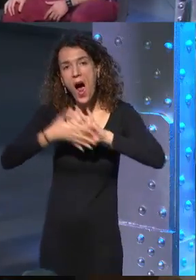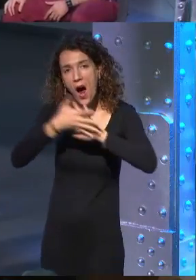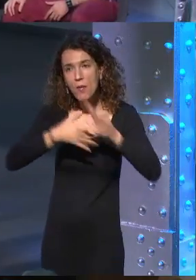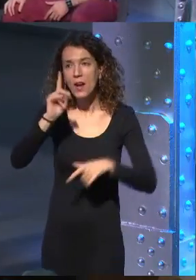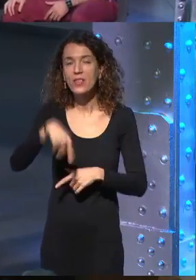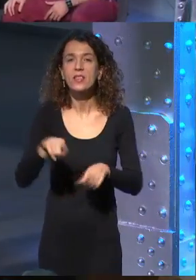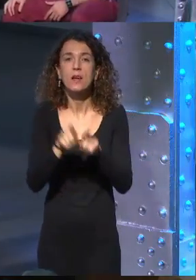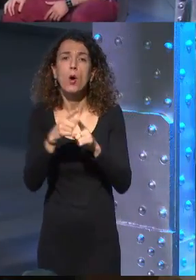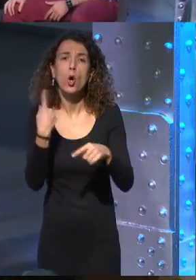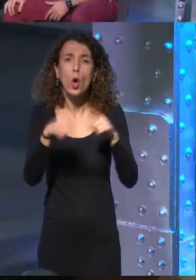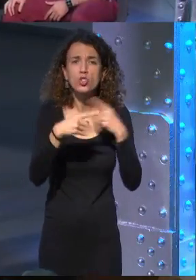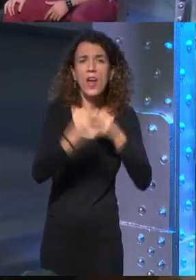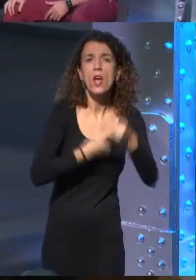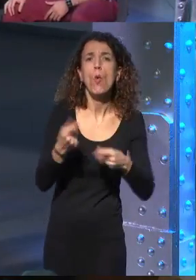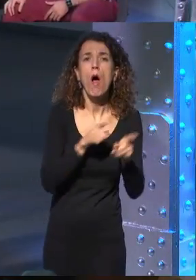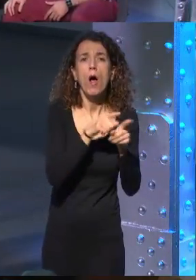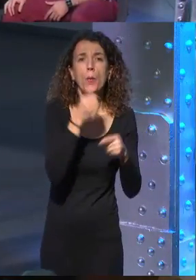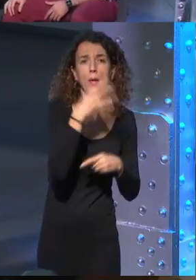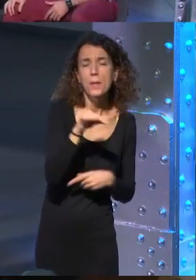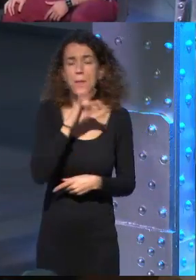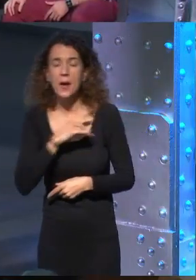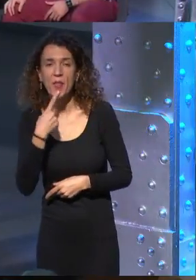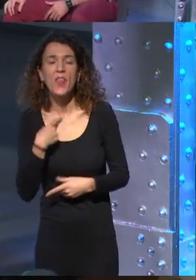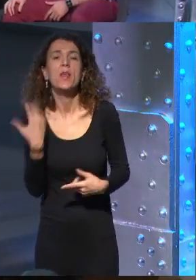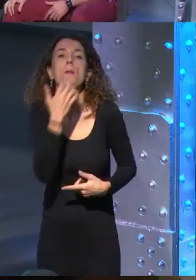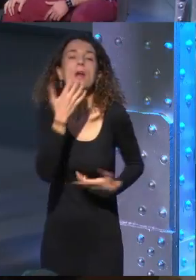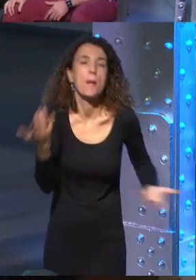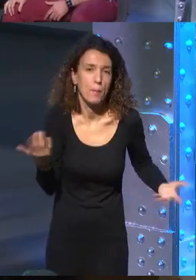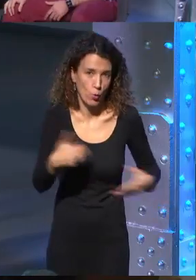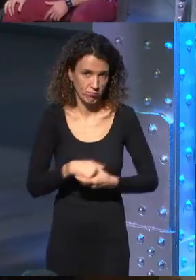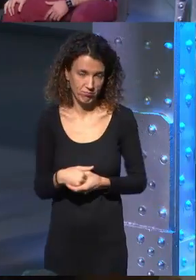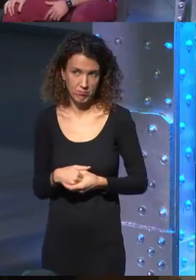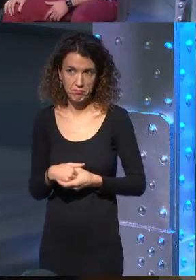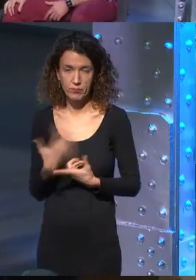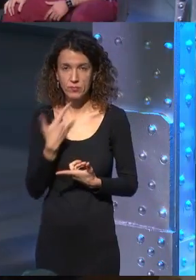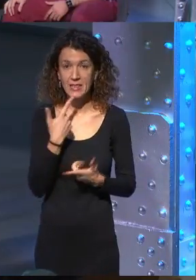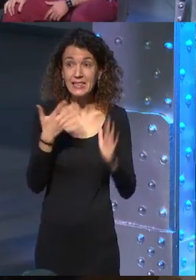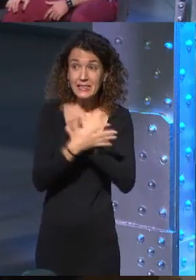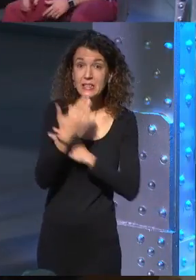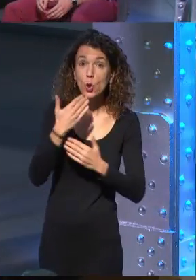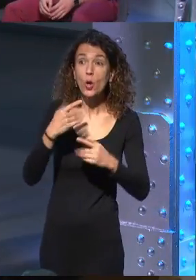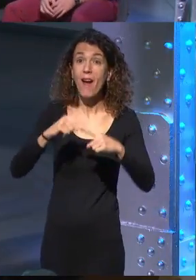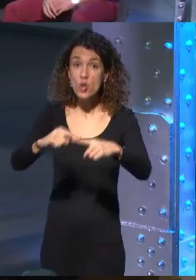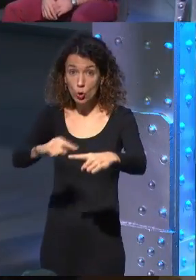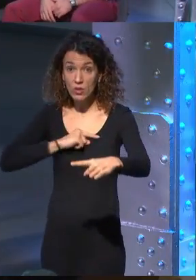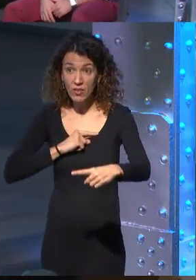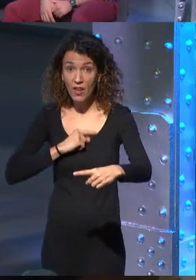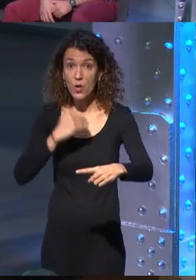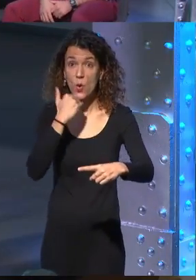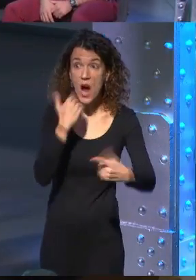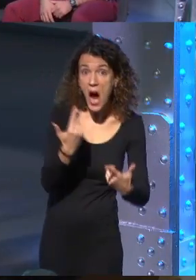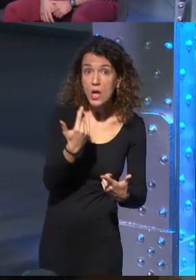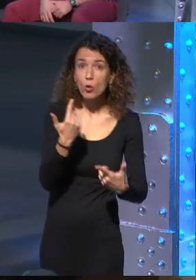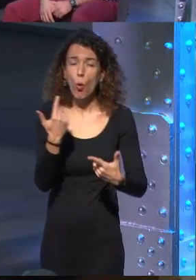speeches seem to be very helpful, and they tell me what I should and what I shouldn't do. And what do they tell you? For example,